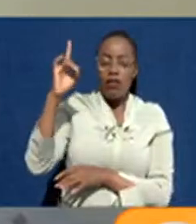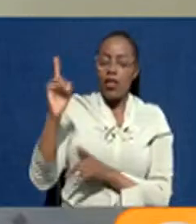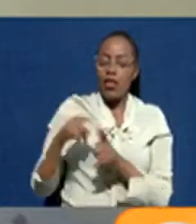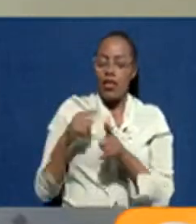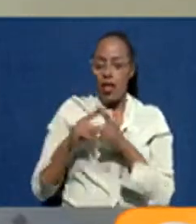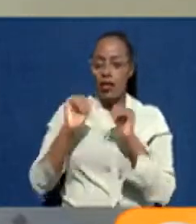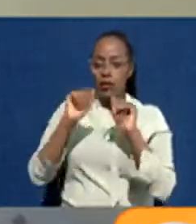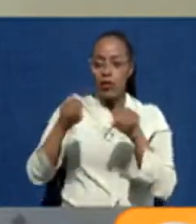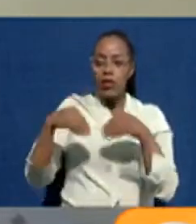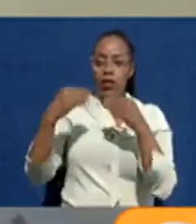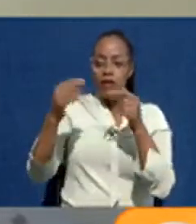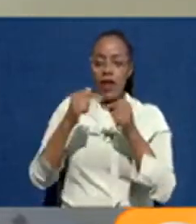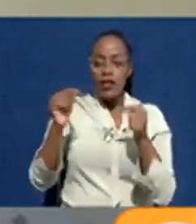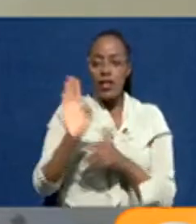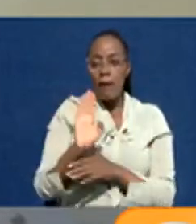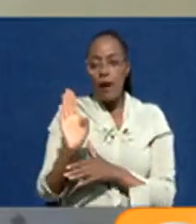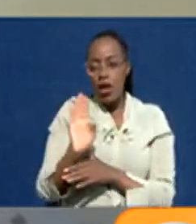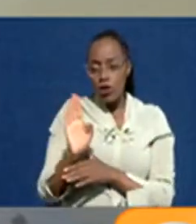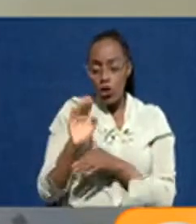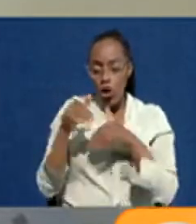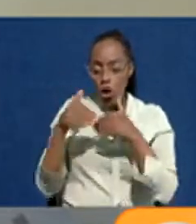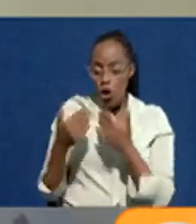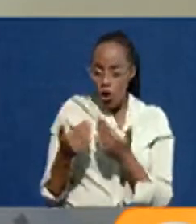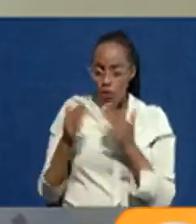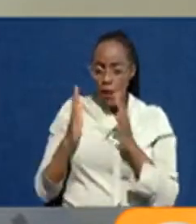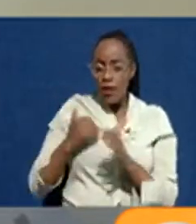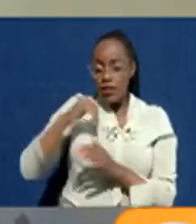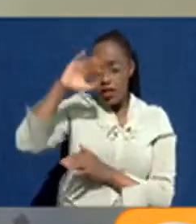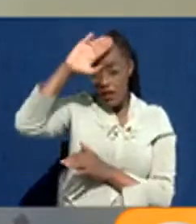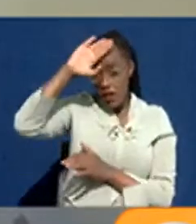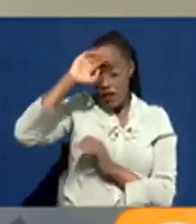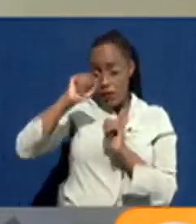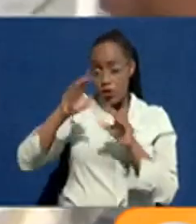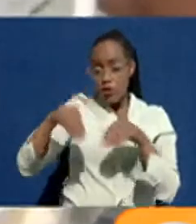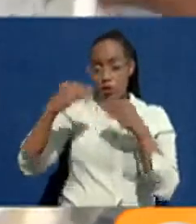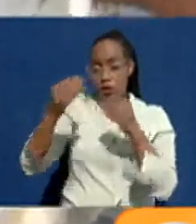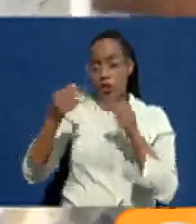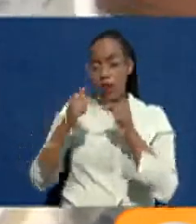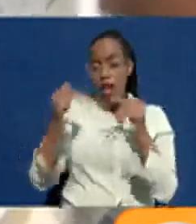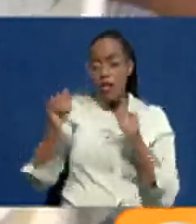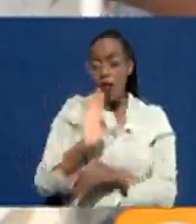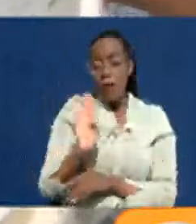some antipyretics, or if the person presents with fevers, you can give antipyretics as well.